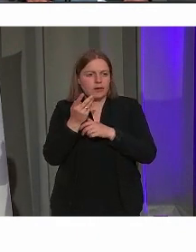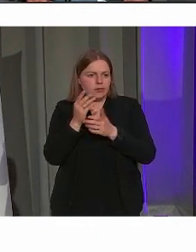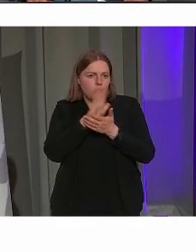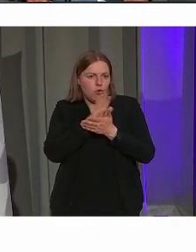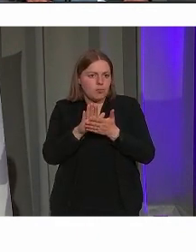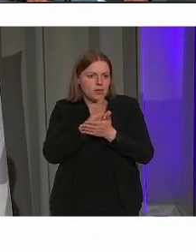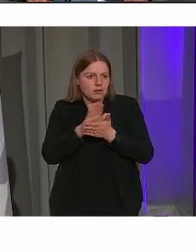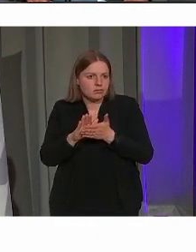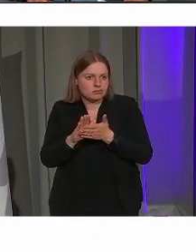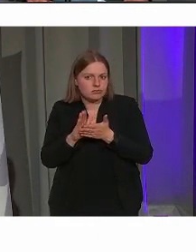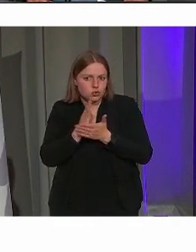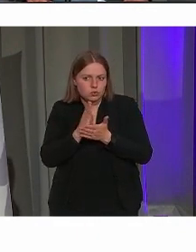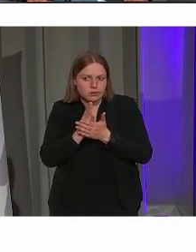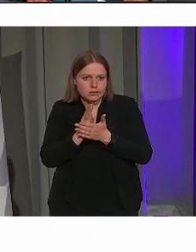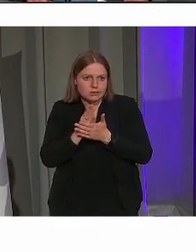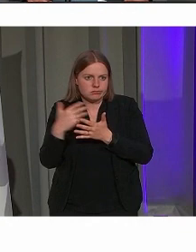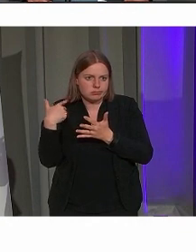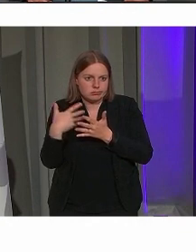and